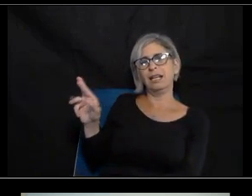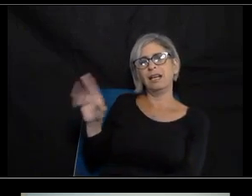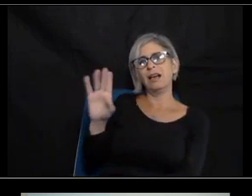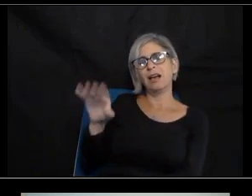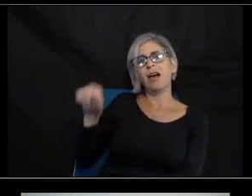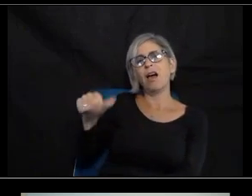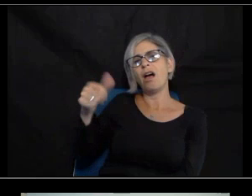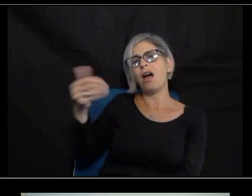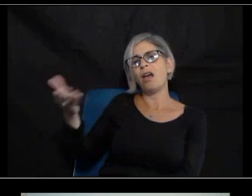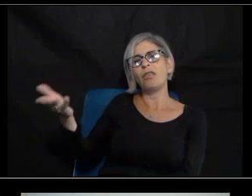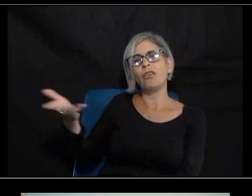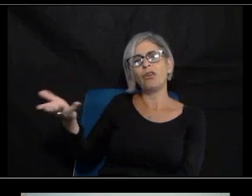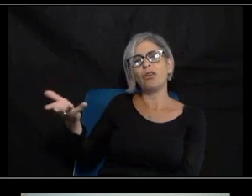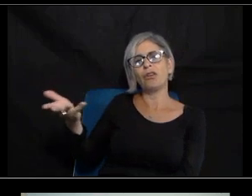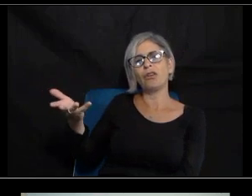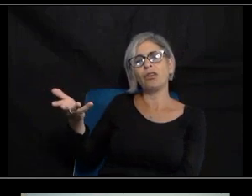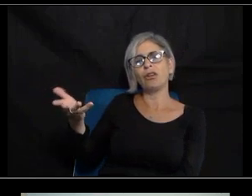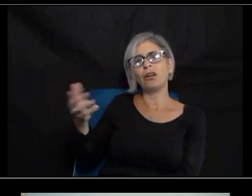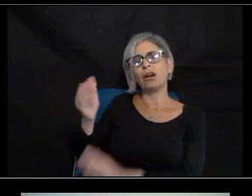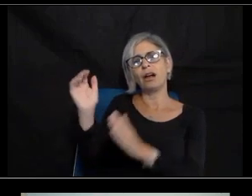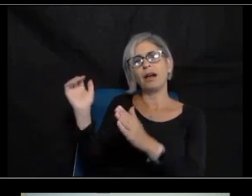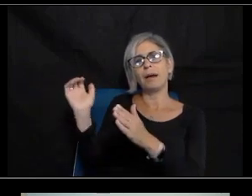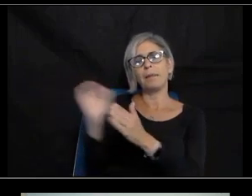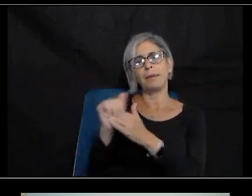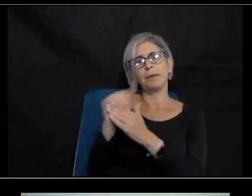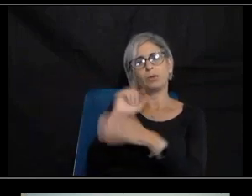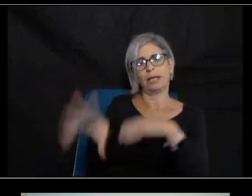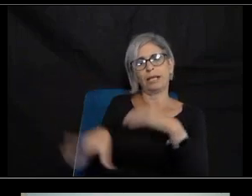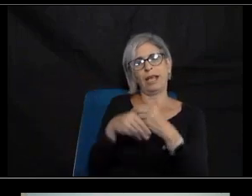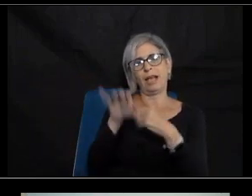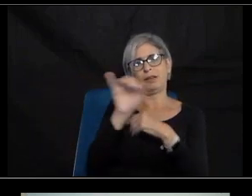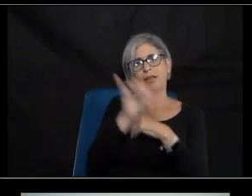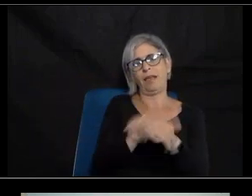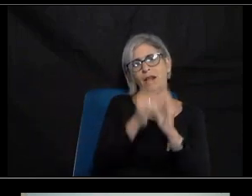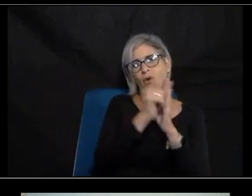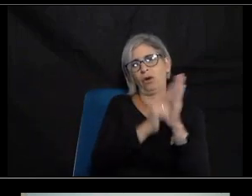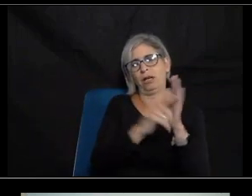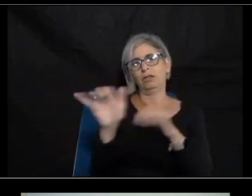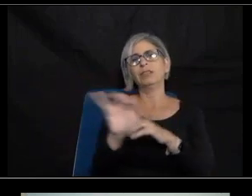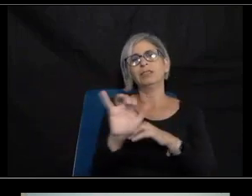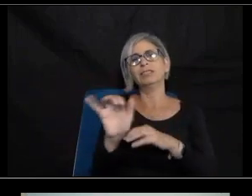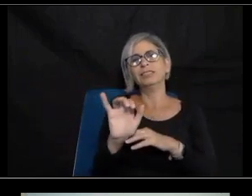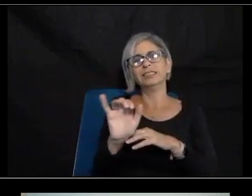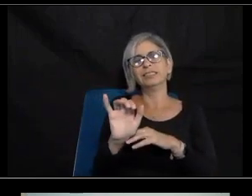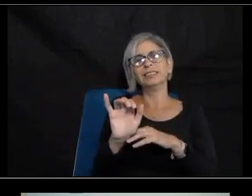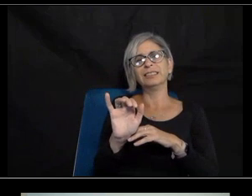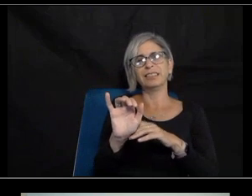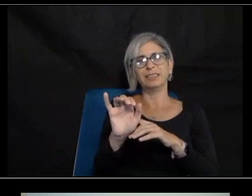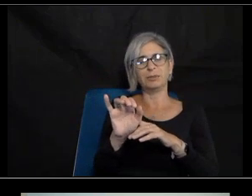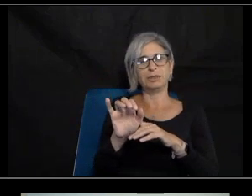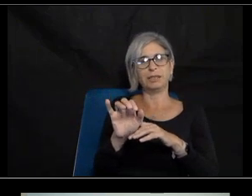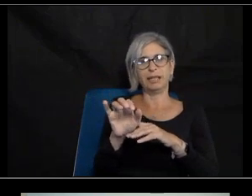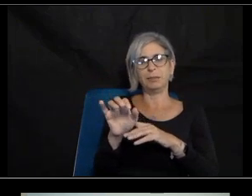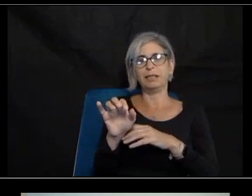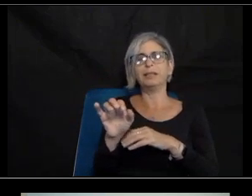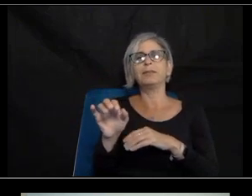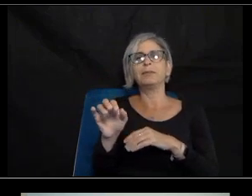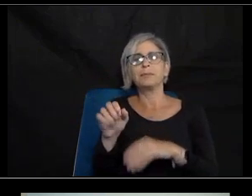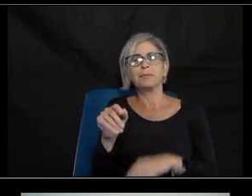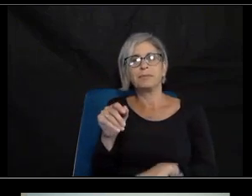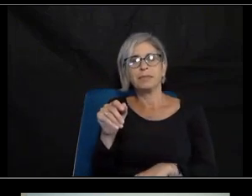other amendments that I'd like to potentially add to that ordinance as well. All right, thank you. Do I